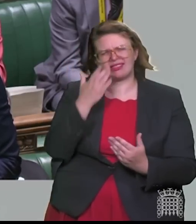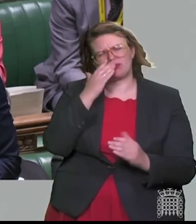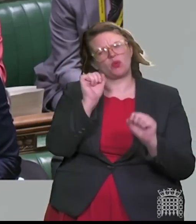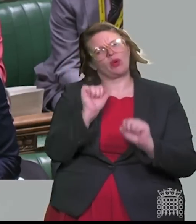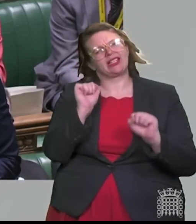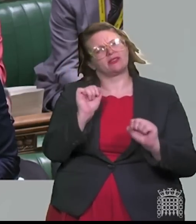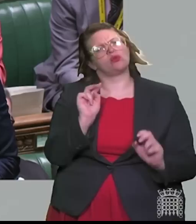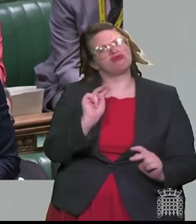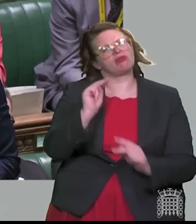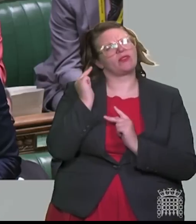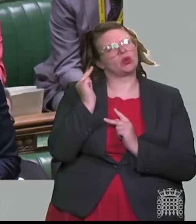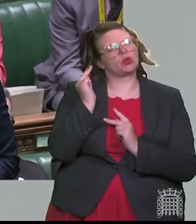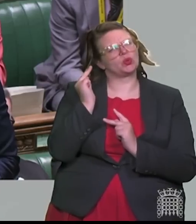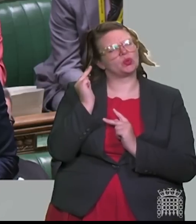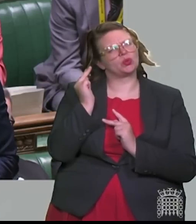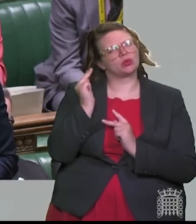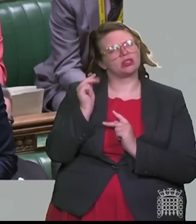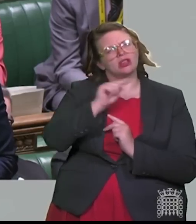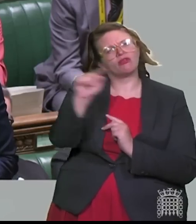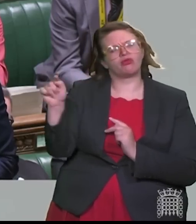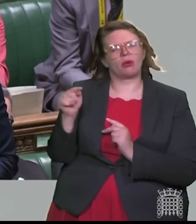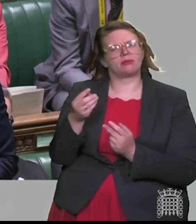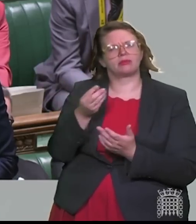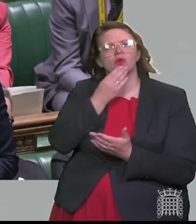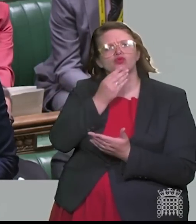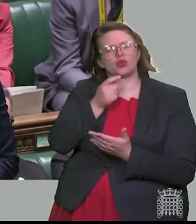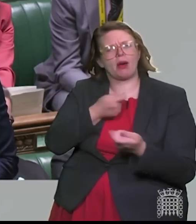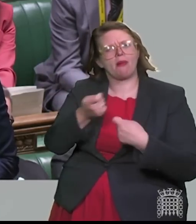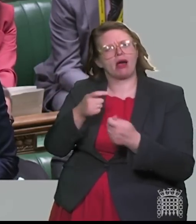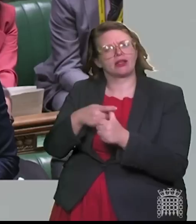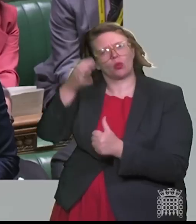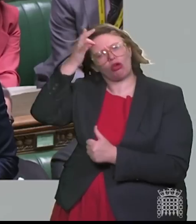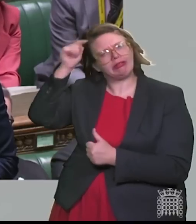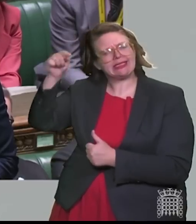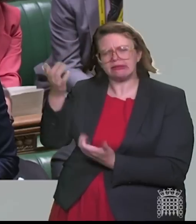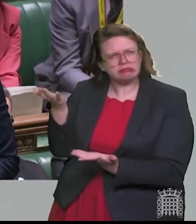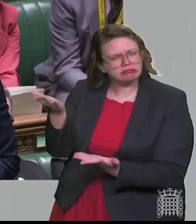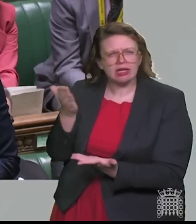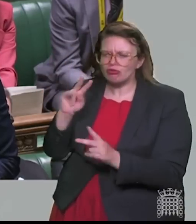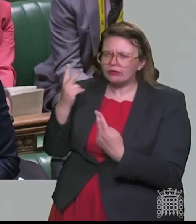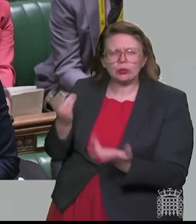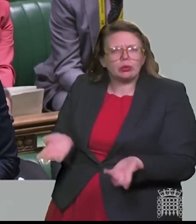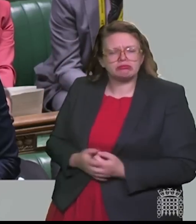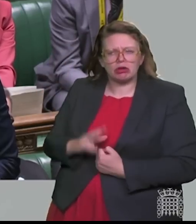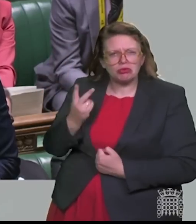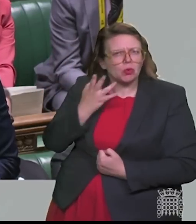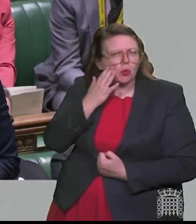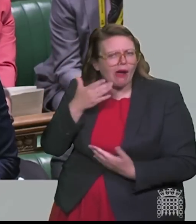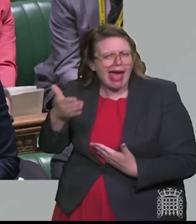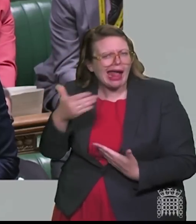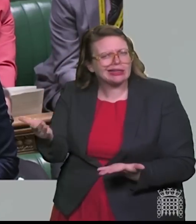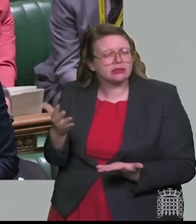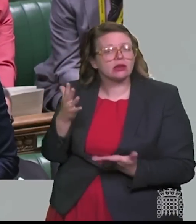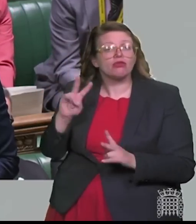the Consumer and Market Authority. So can the Prime Minister perhaps enlighten us? When does he expect that review to